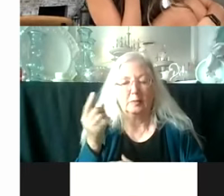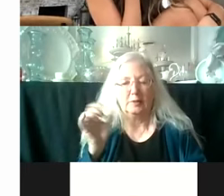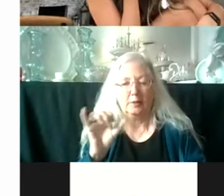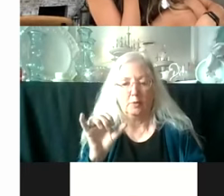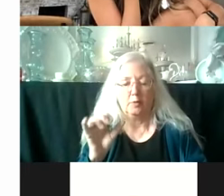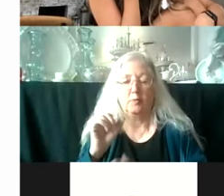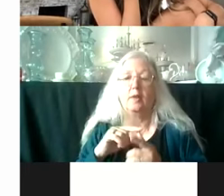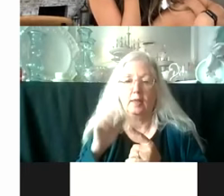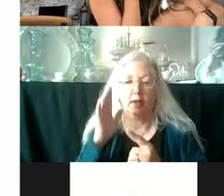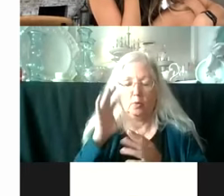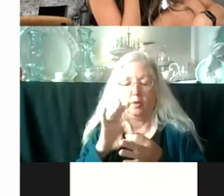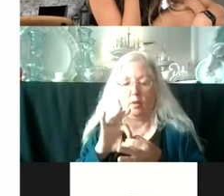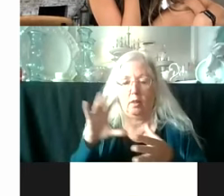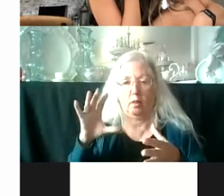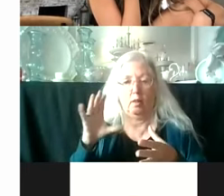go.